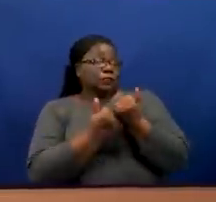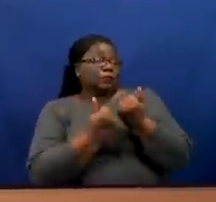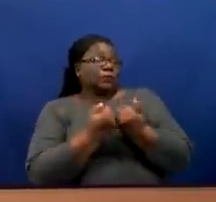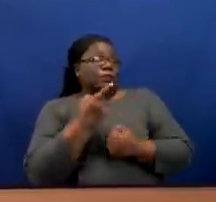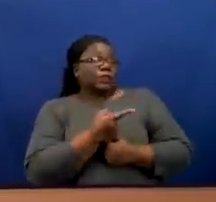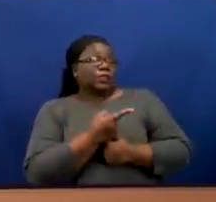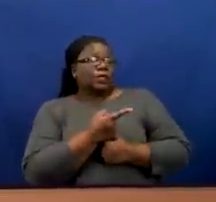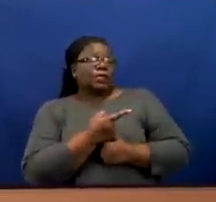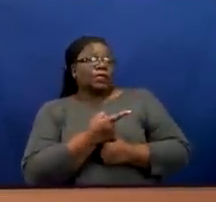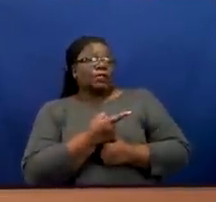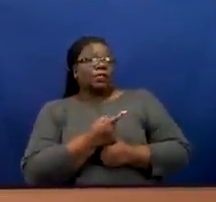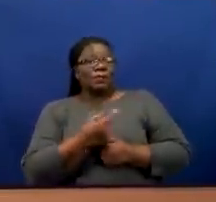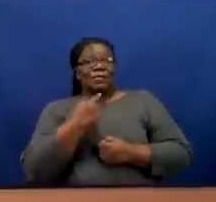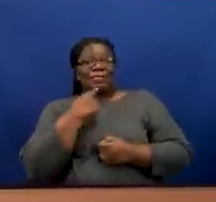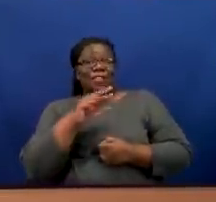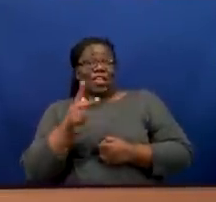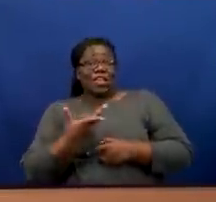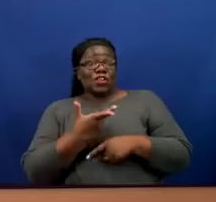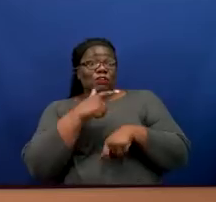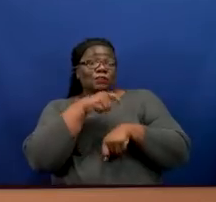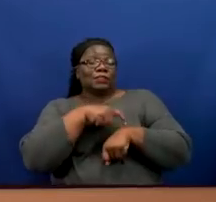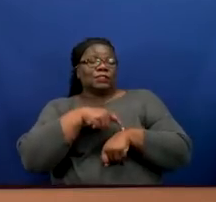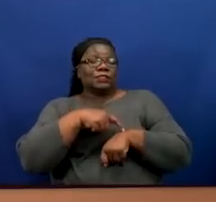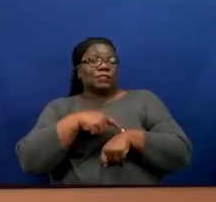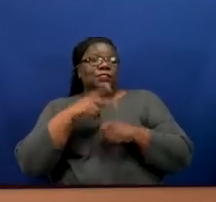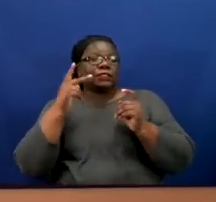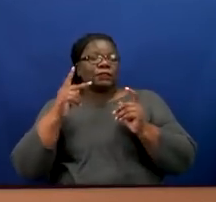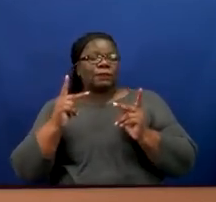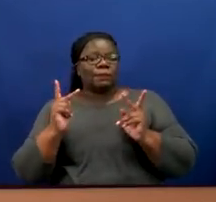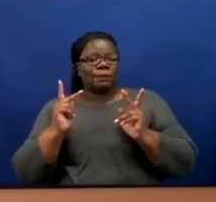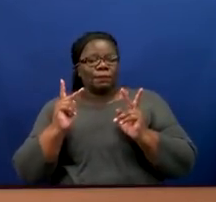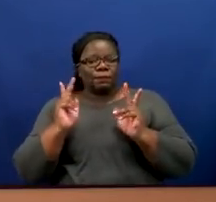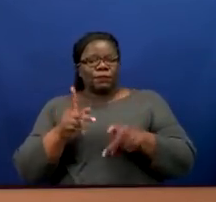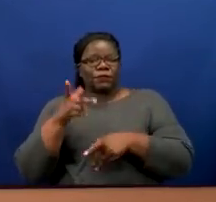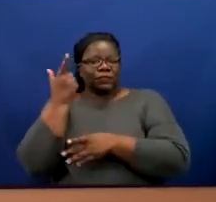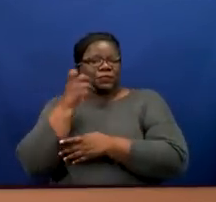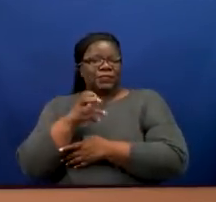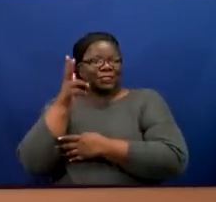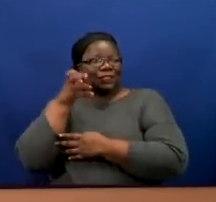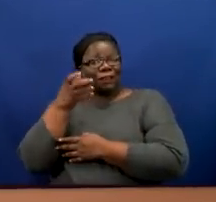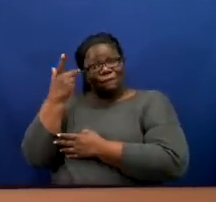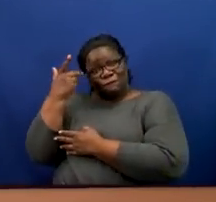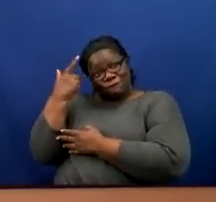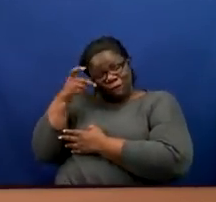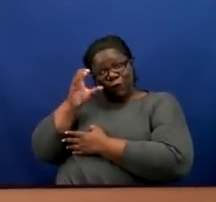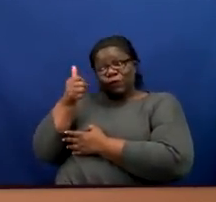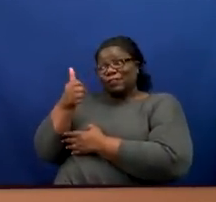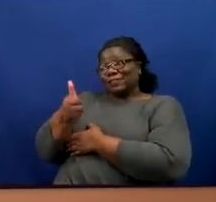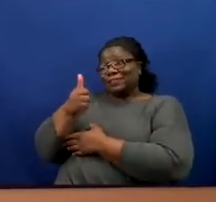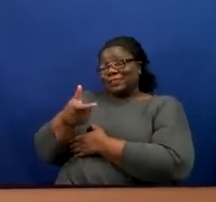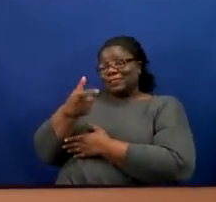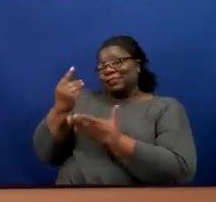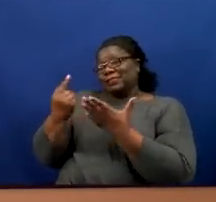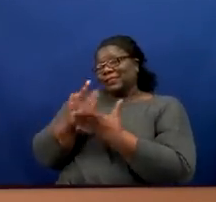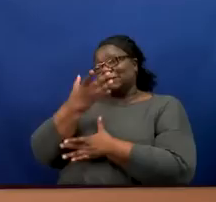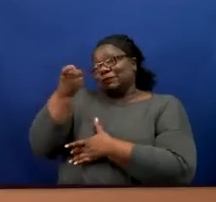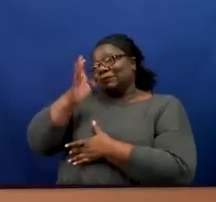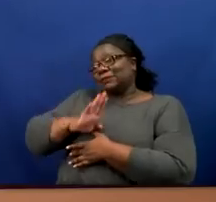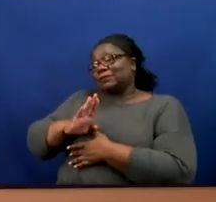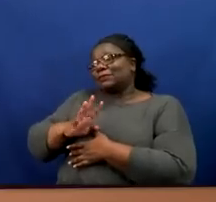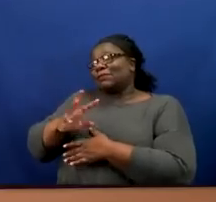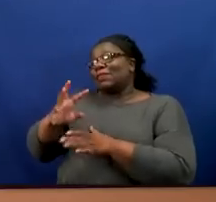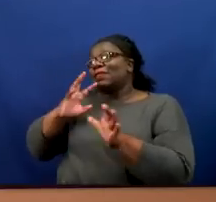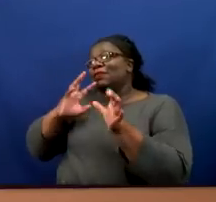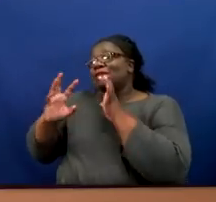Let me give it to you a third time, because somebody needs to hear that for your own purposes today. Sometimes God